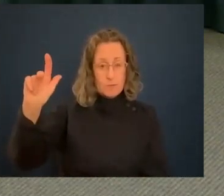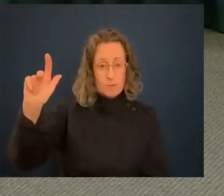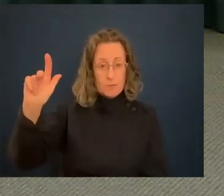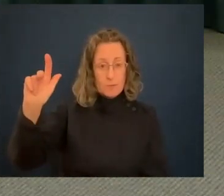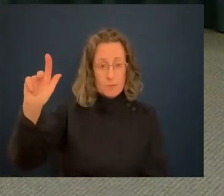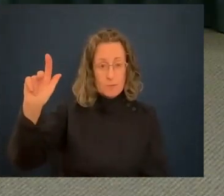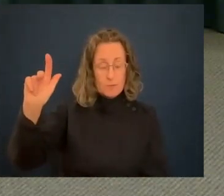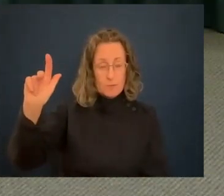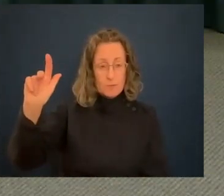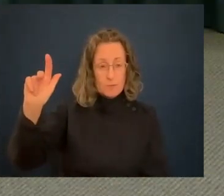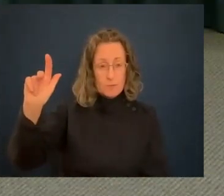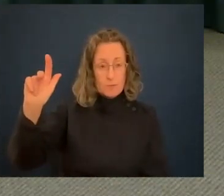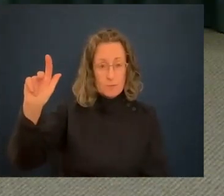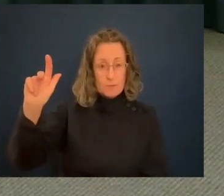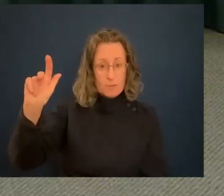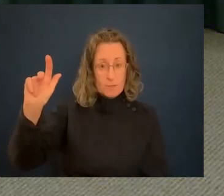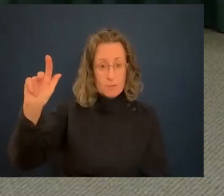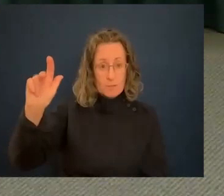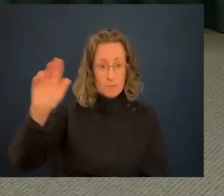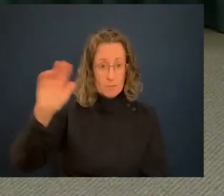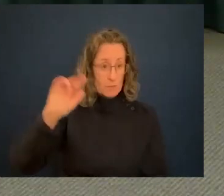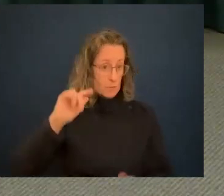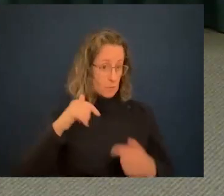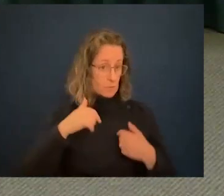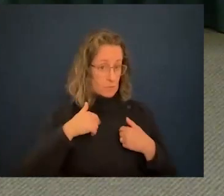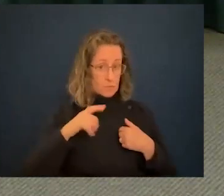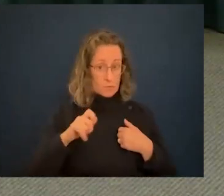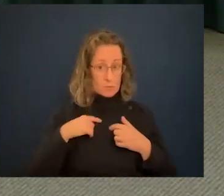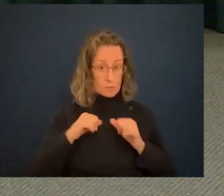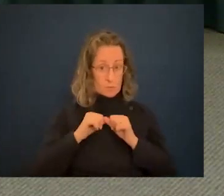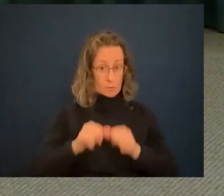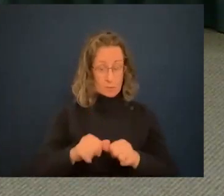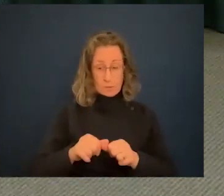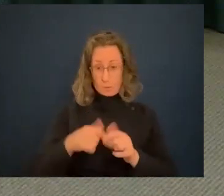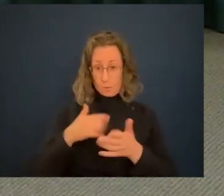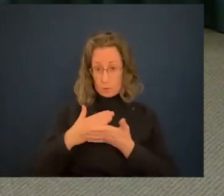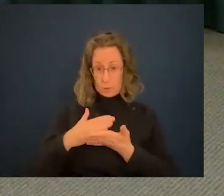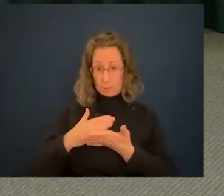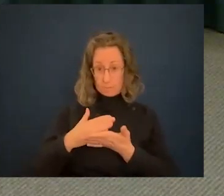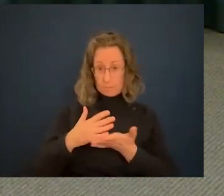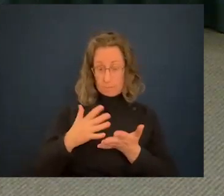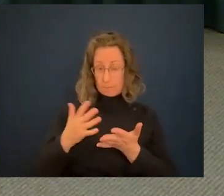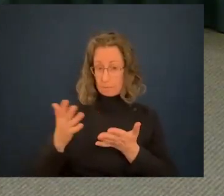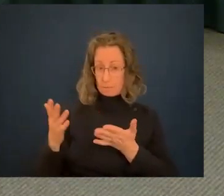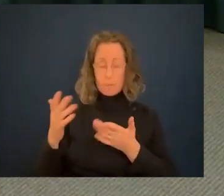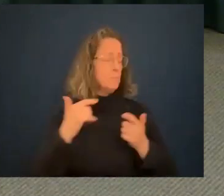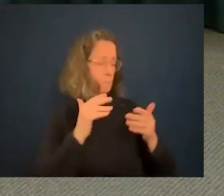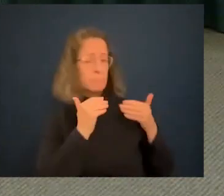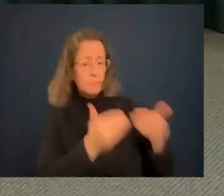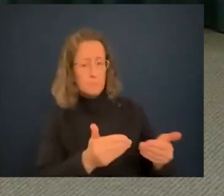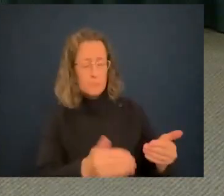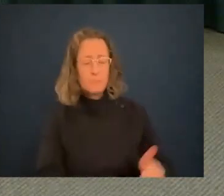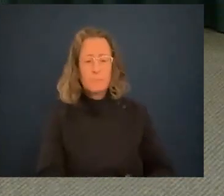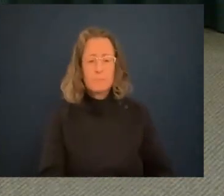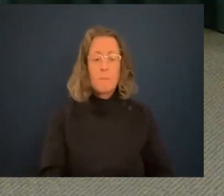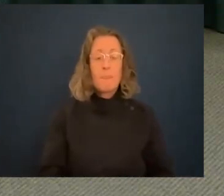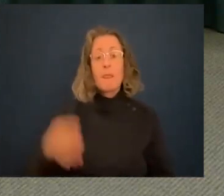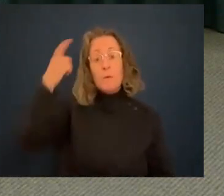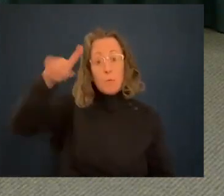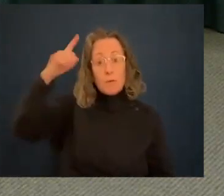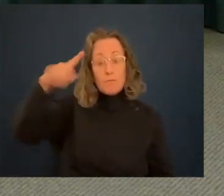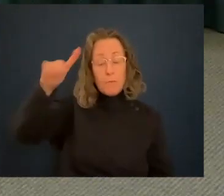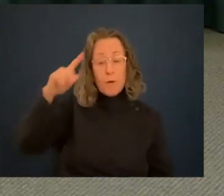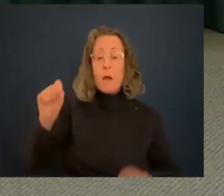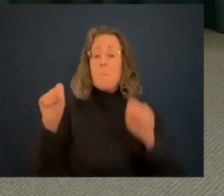do you want me to please I apologize just stop there uh no please please finish or possible